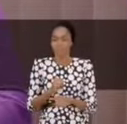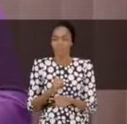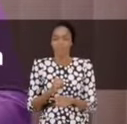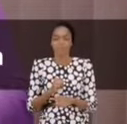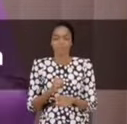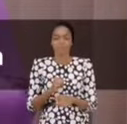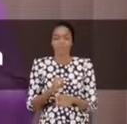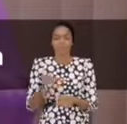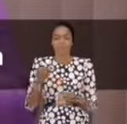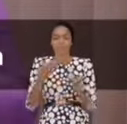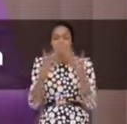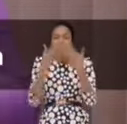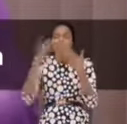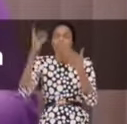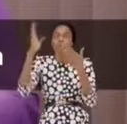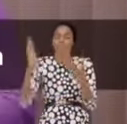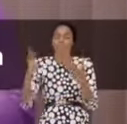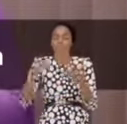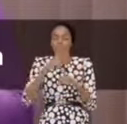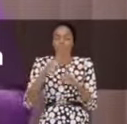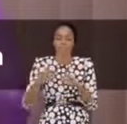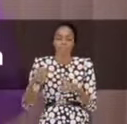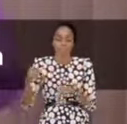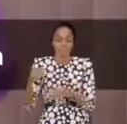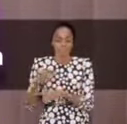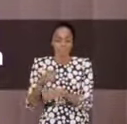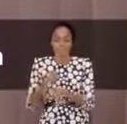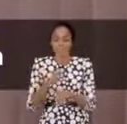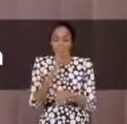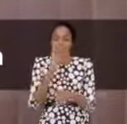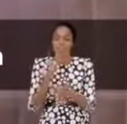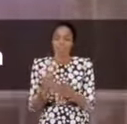them. Thank God when they're